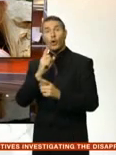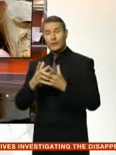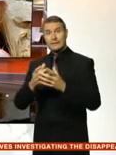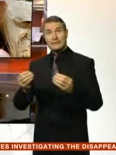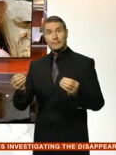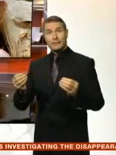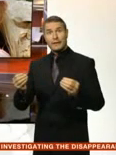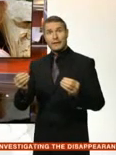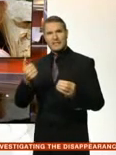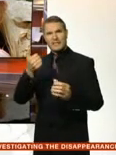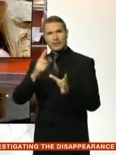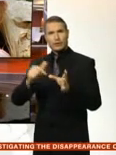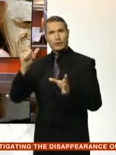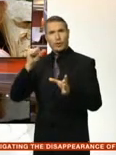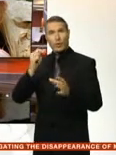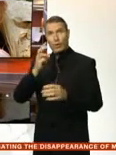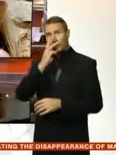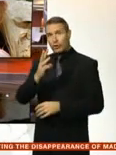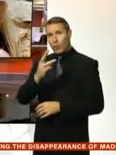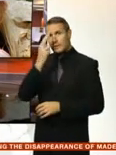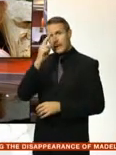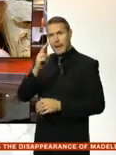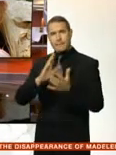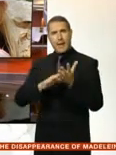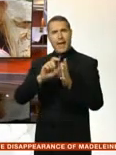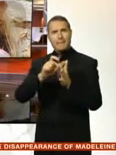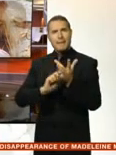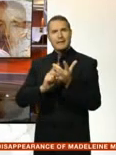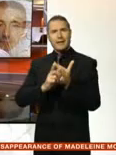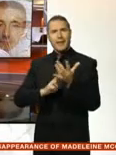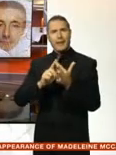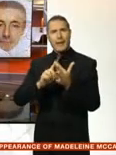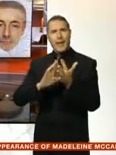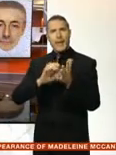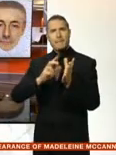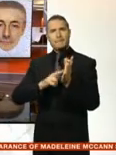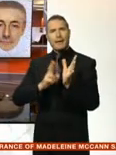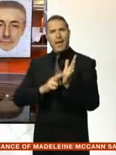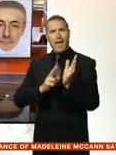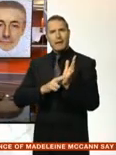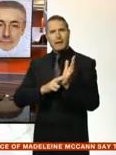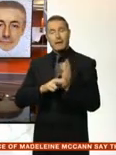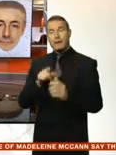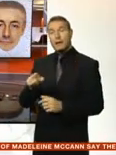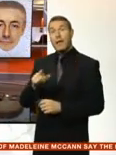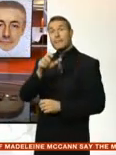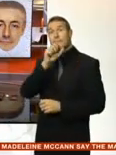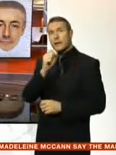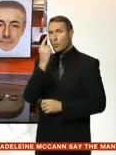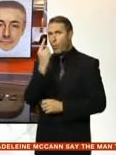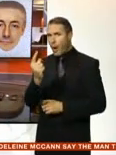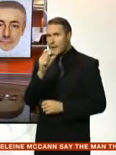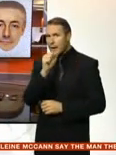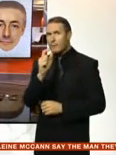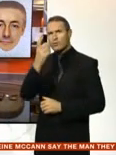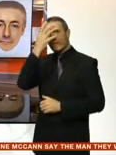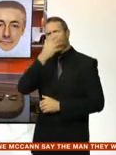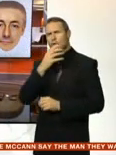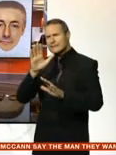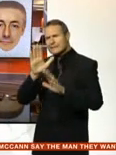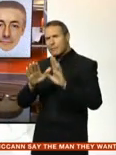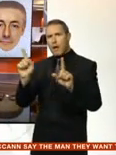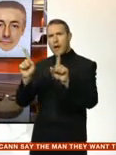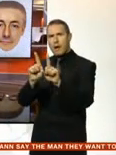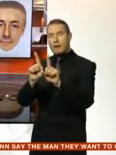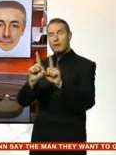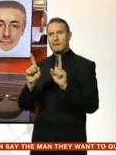of Madeleine McCann 6 years ago. They have issued e-fits of a man aged between 20 and 40 who was seen heading towards the harbour